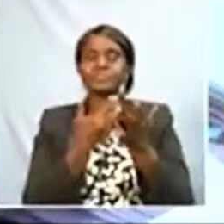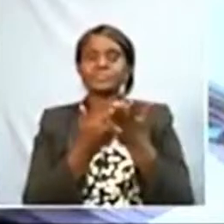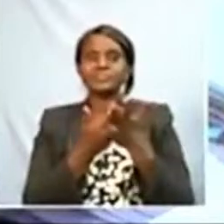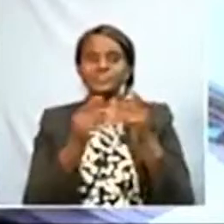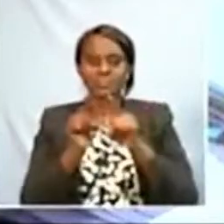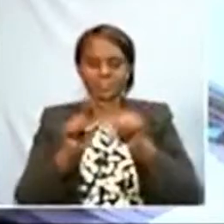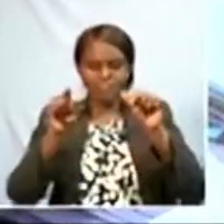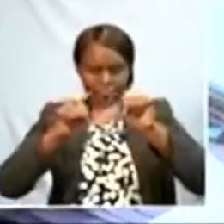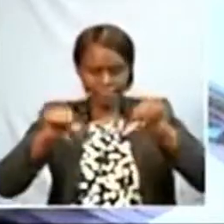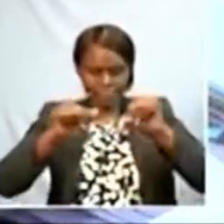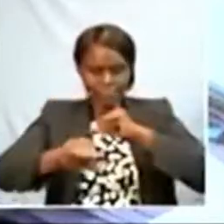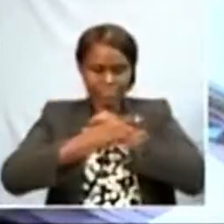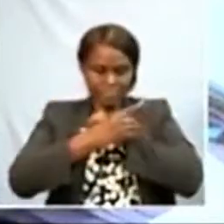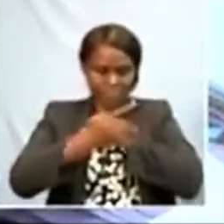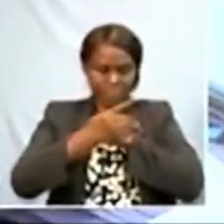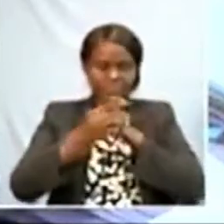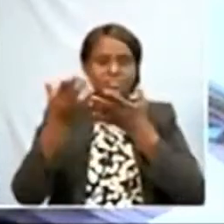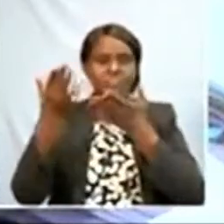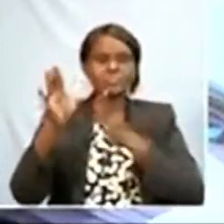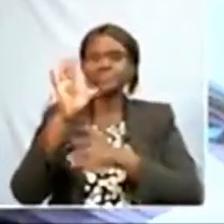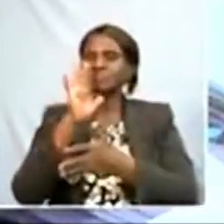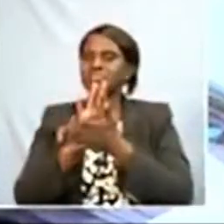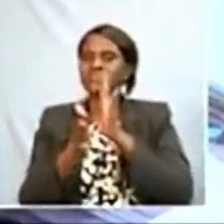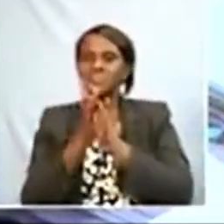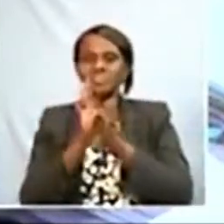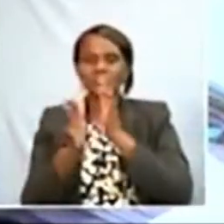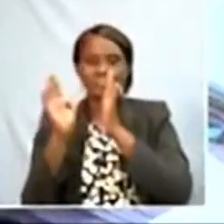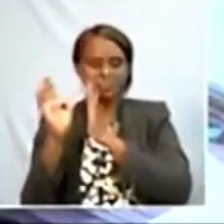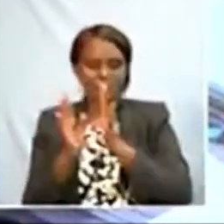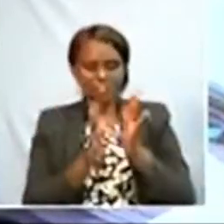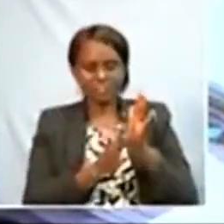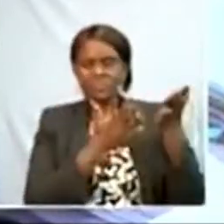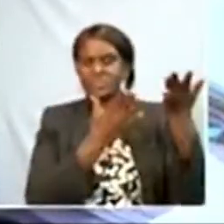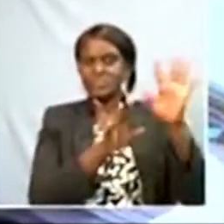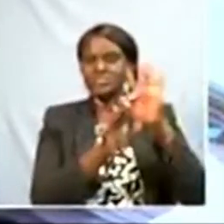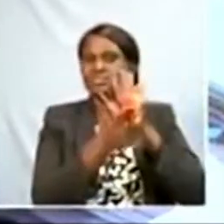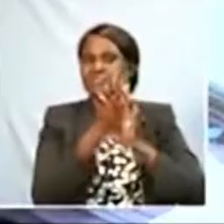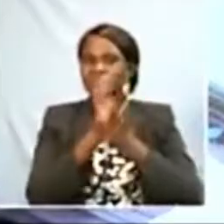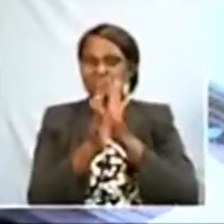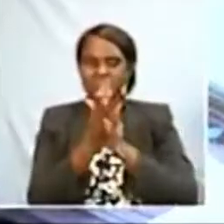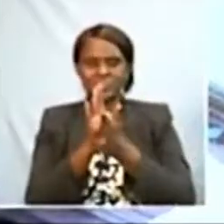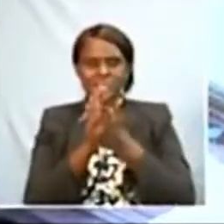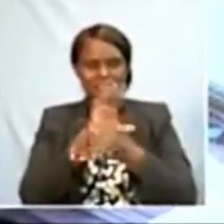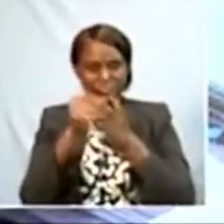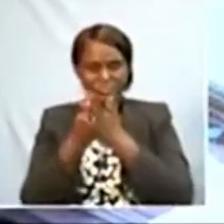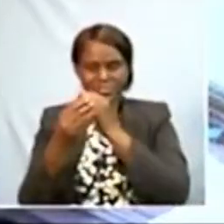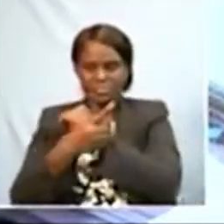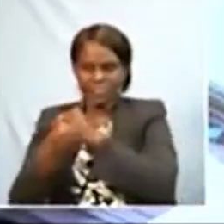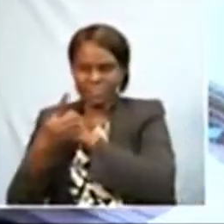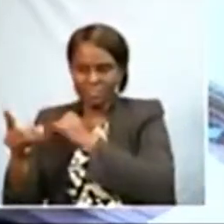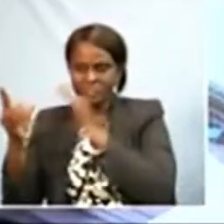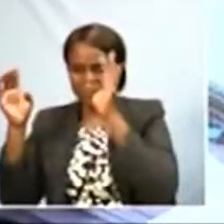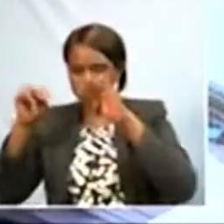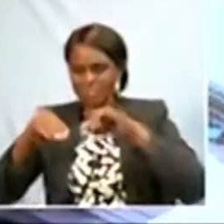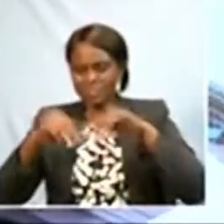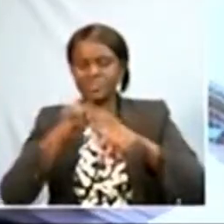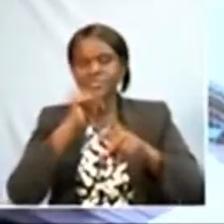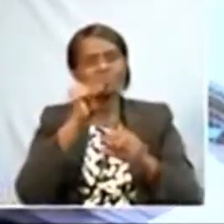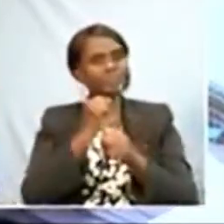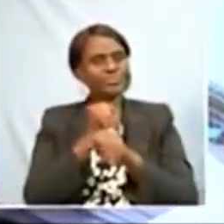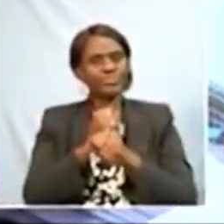The audit department is dead. Planning dead. All the departments are not